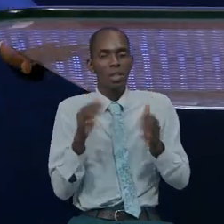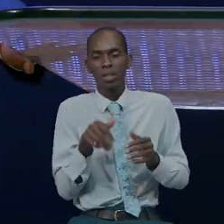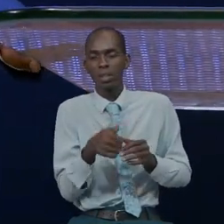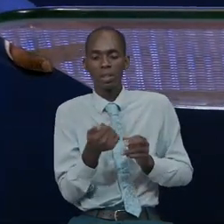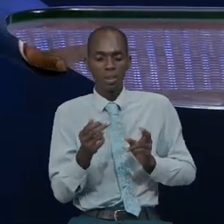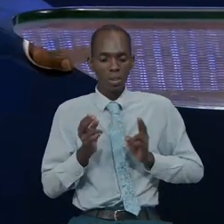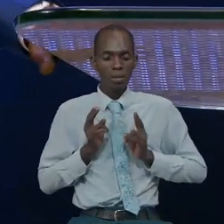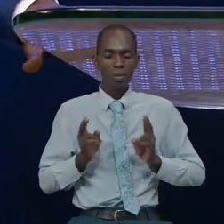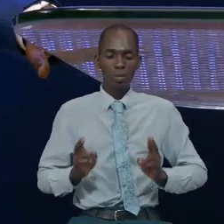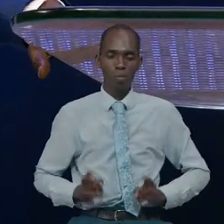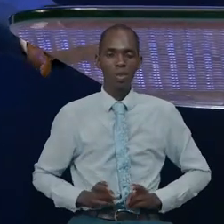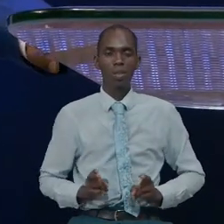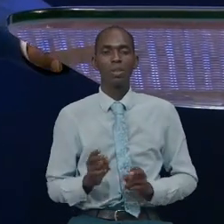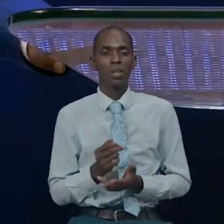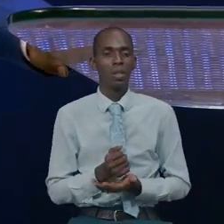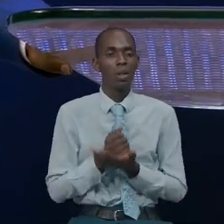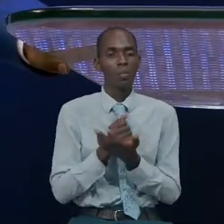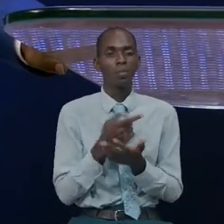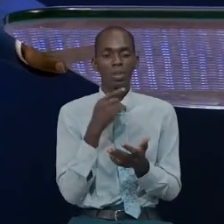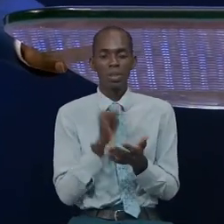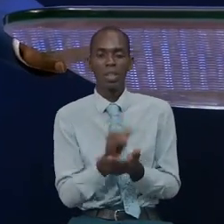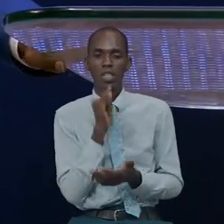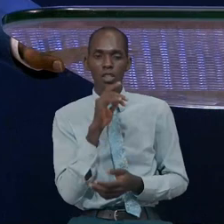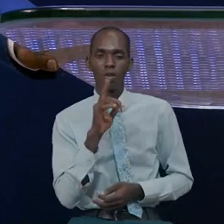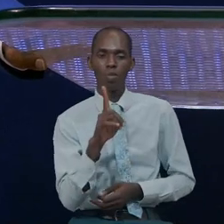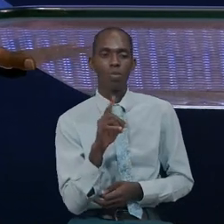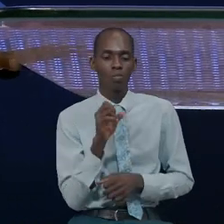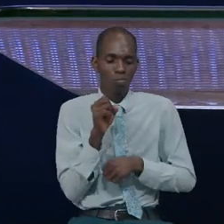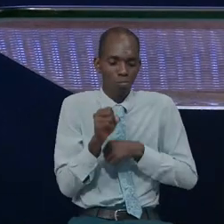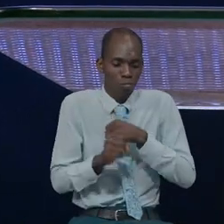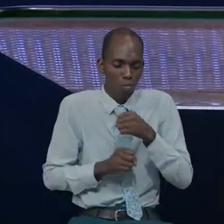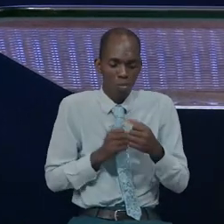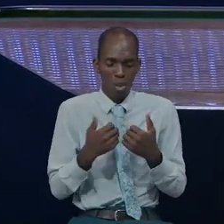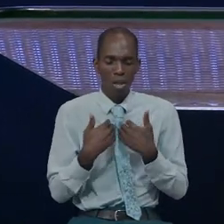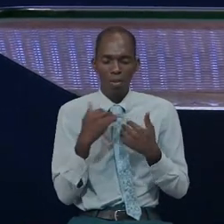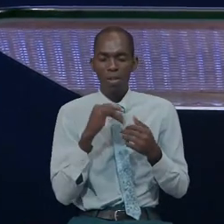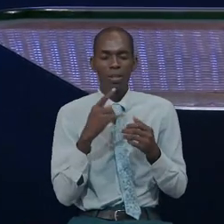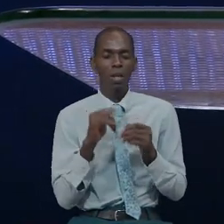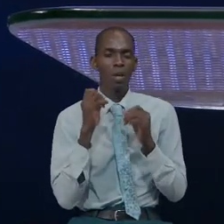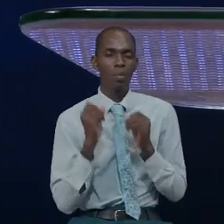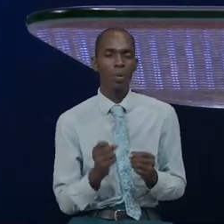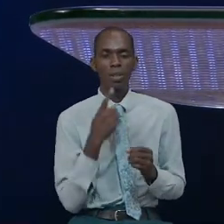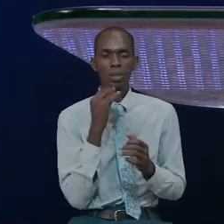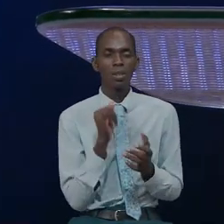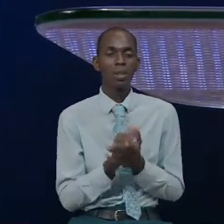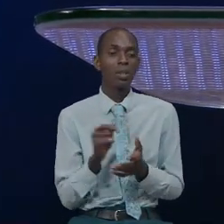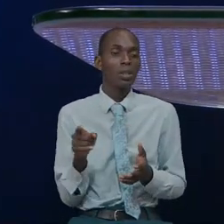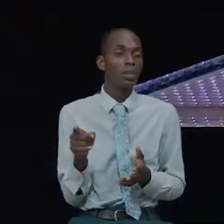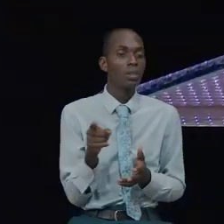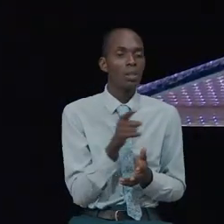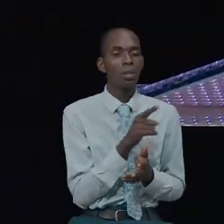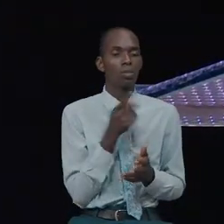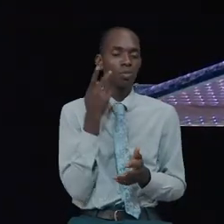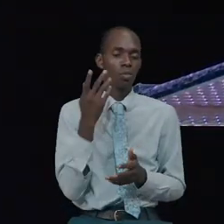help. That's the one. He is sovereign. He has the power. And he said, thou sawest until a